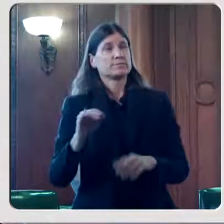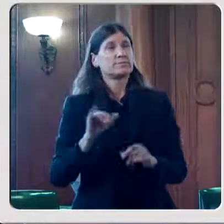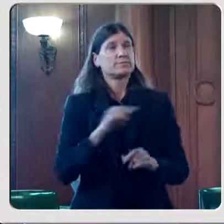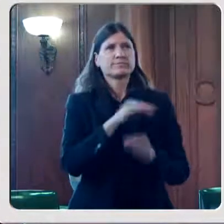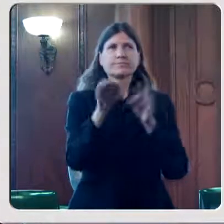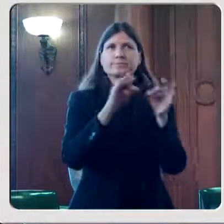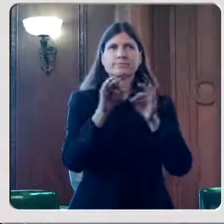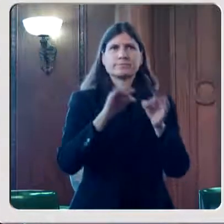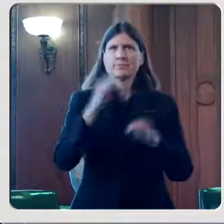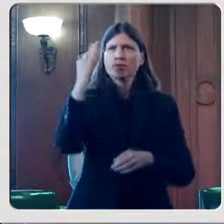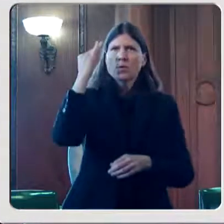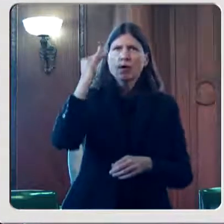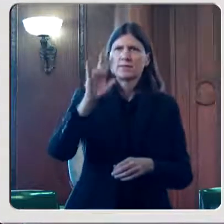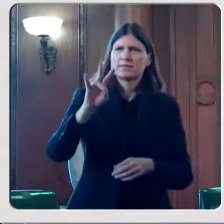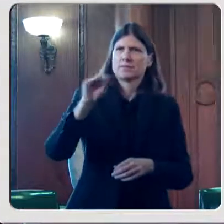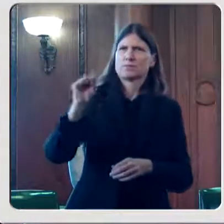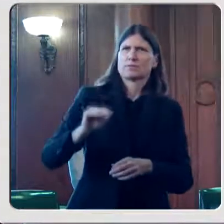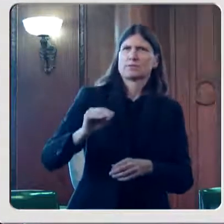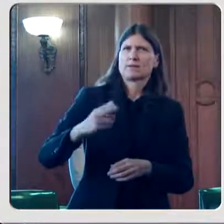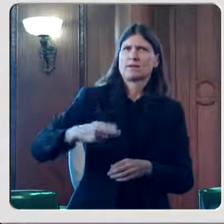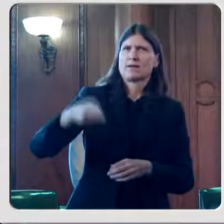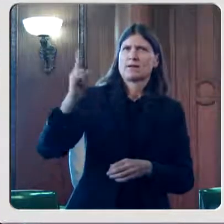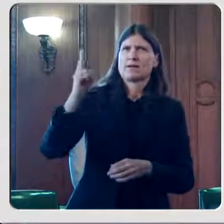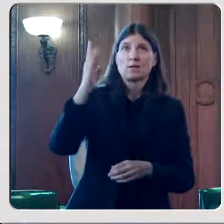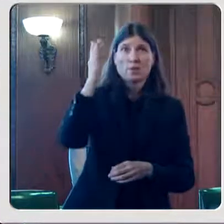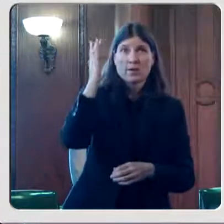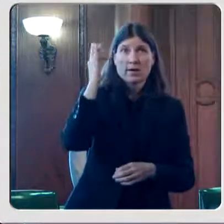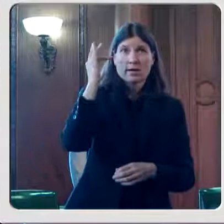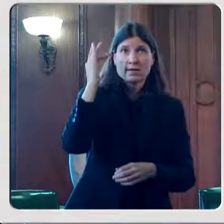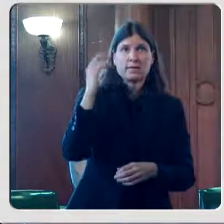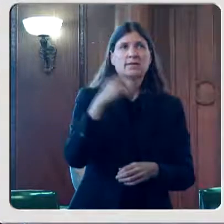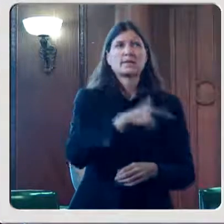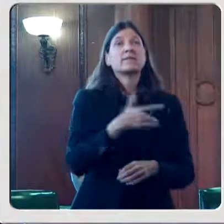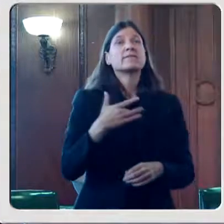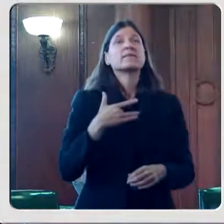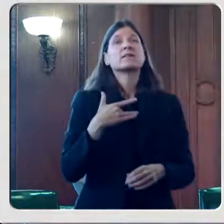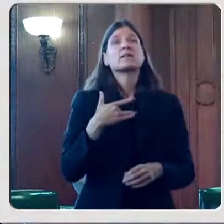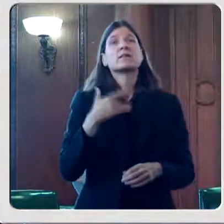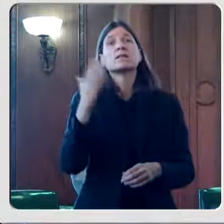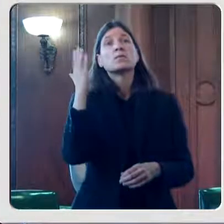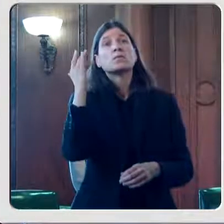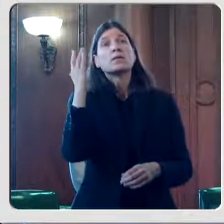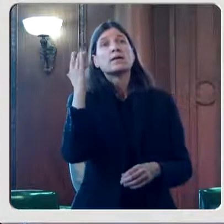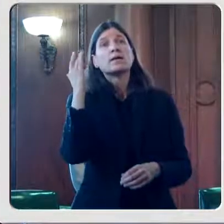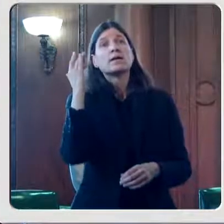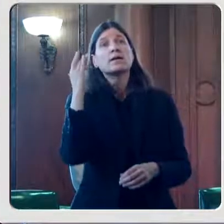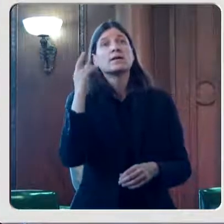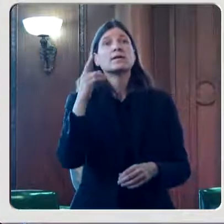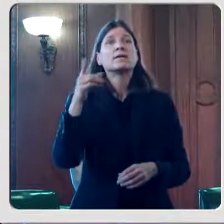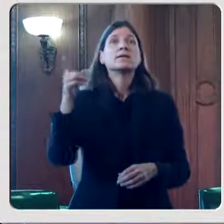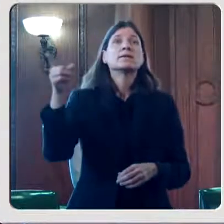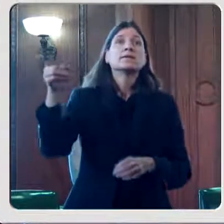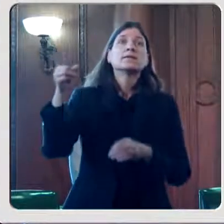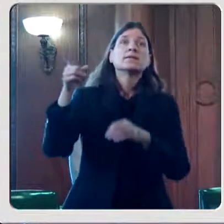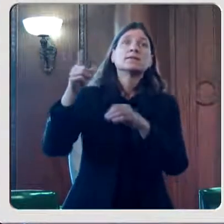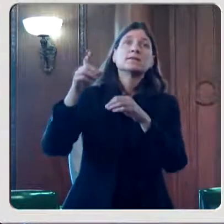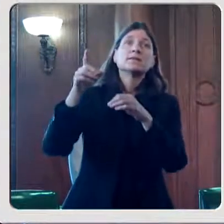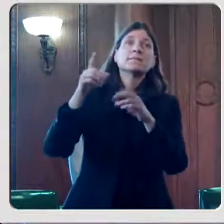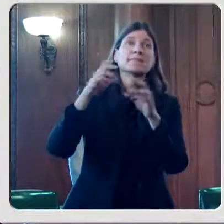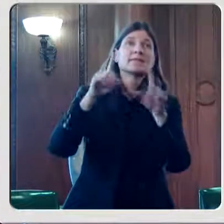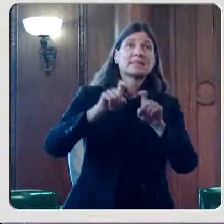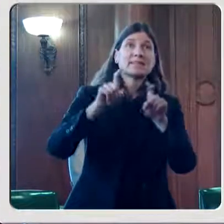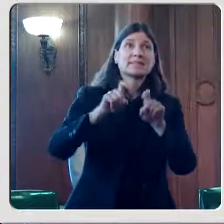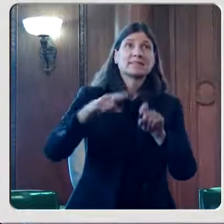broad-based screening perhaps as some other areas and some other testing centers throughout the Commonwealth. But it has significantly come